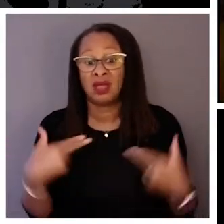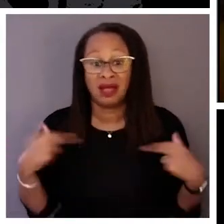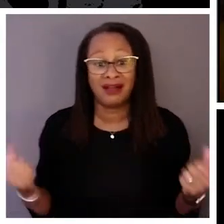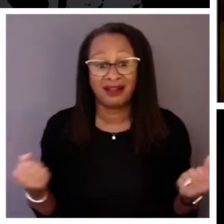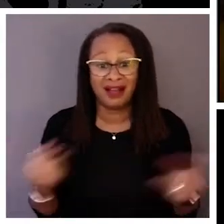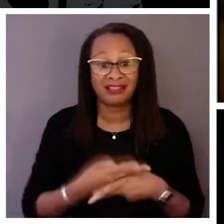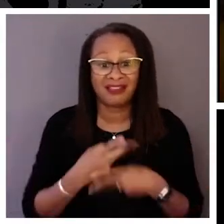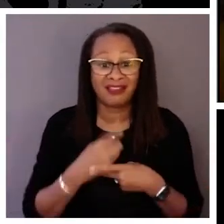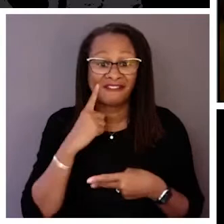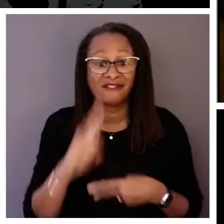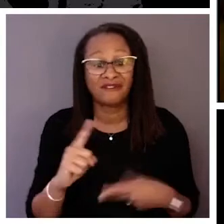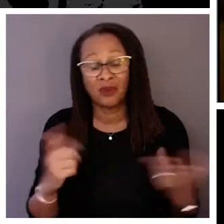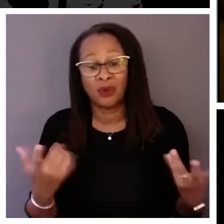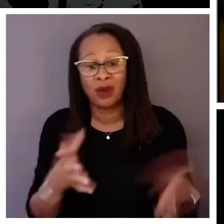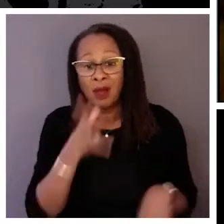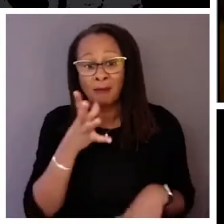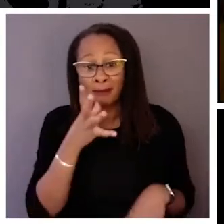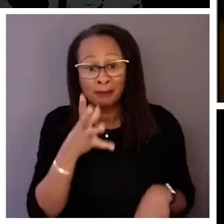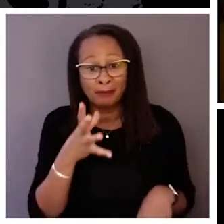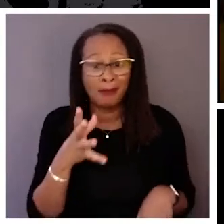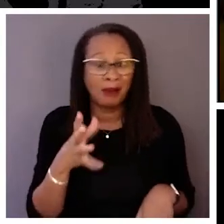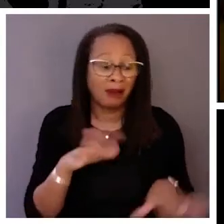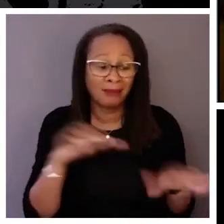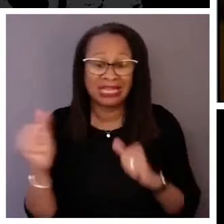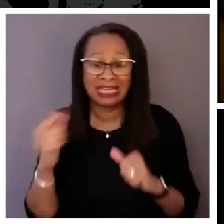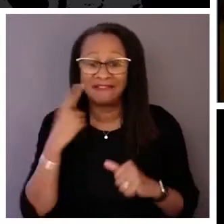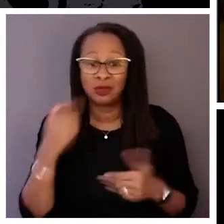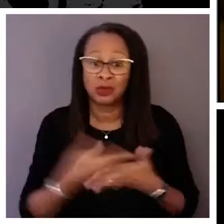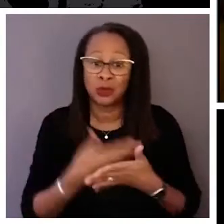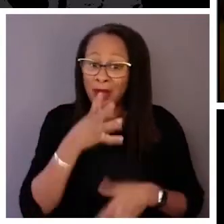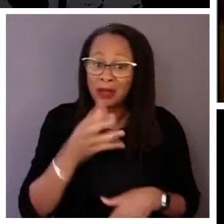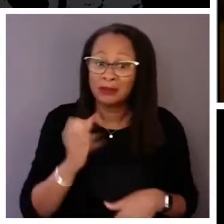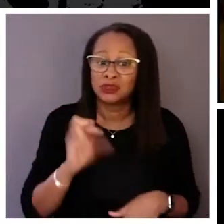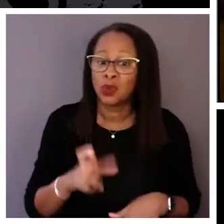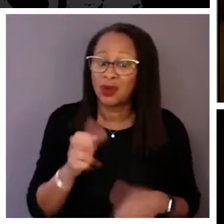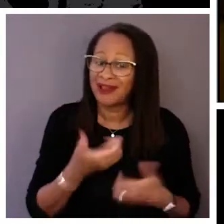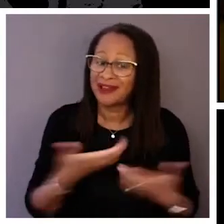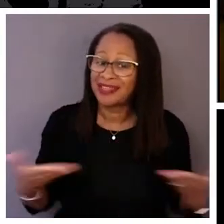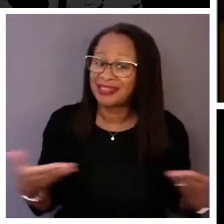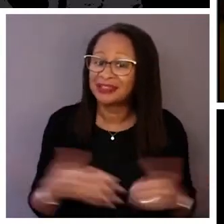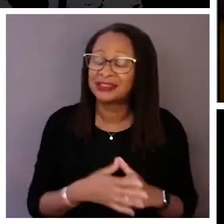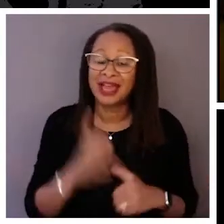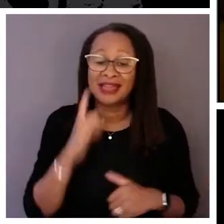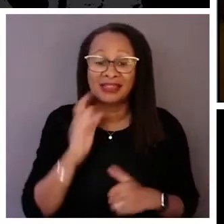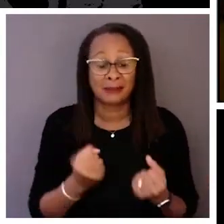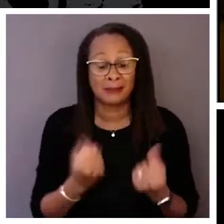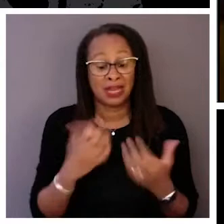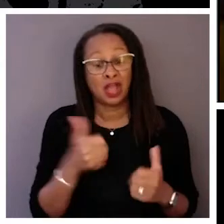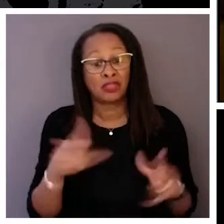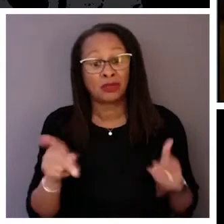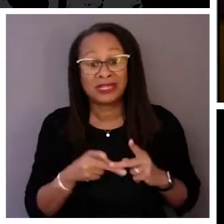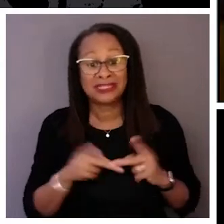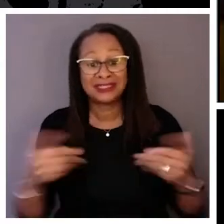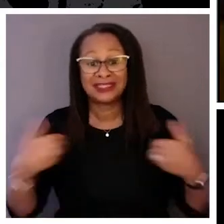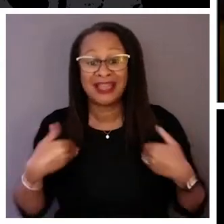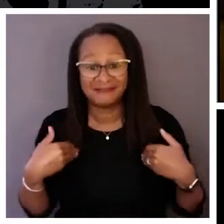I'd say very ideal, like built-in, maternity leave or any of these things that I think a lot of